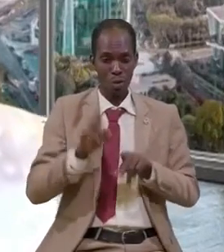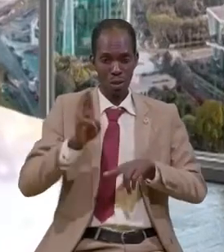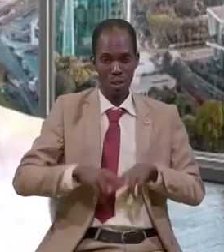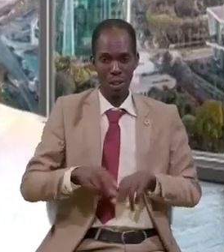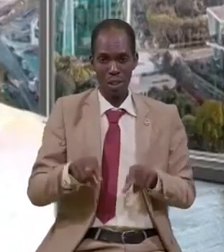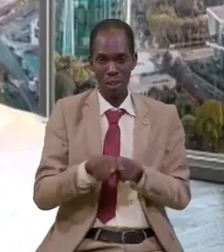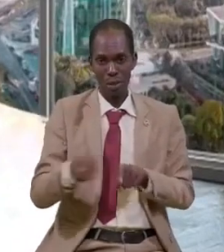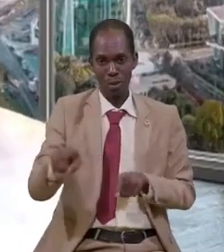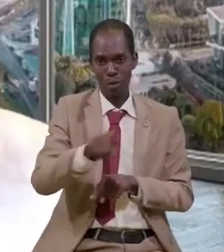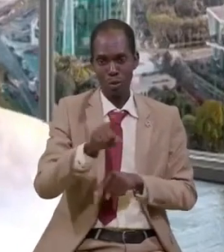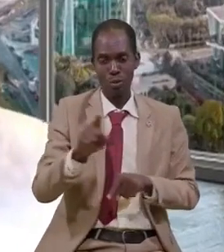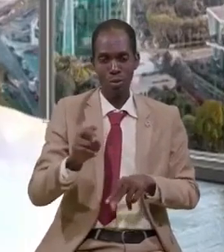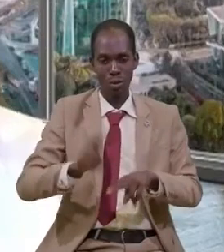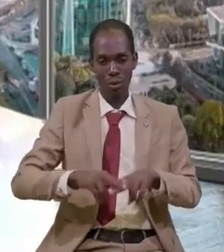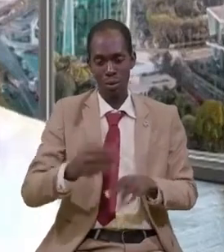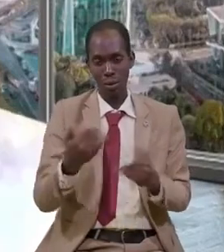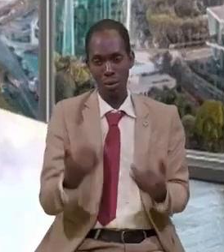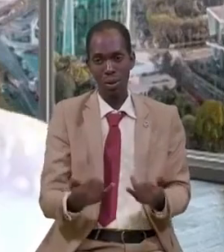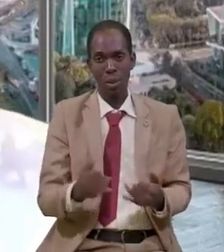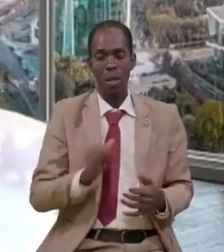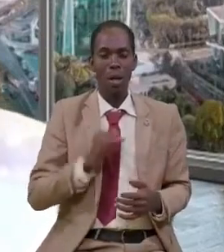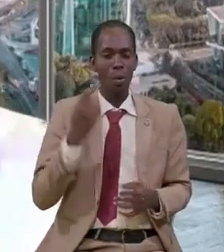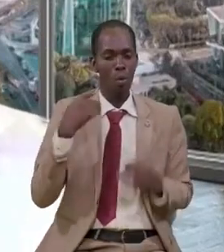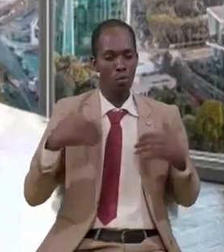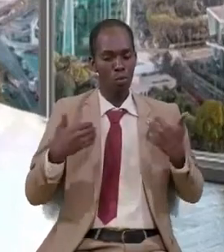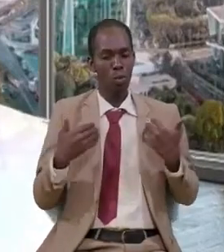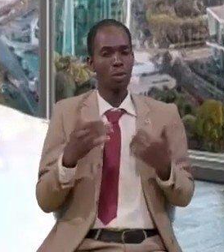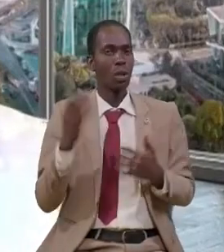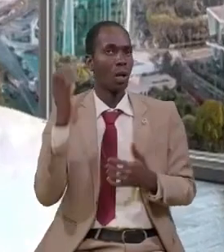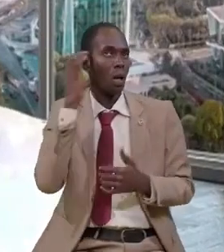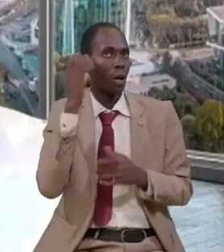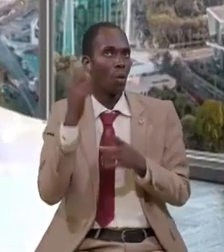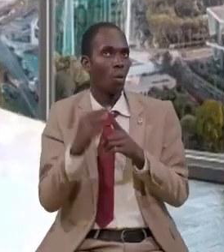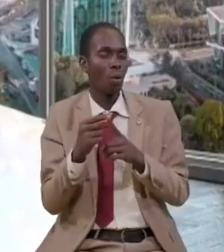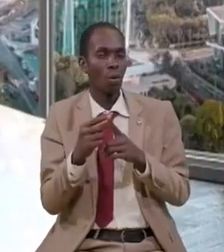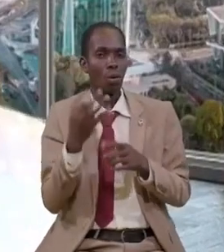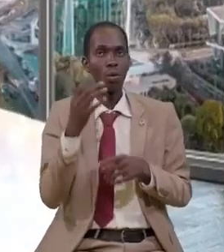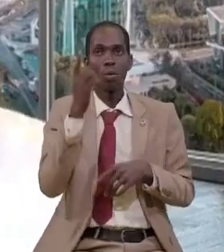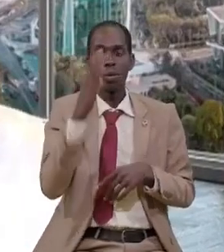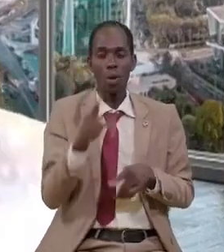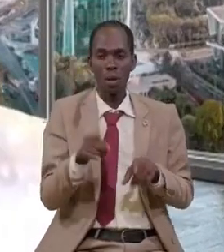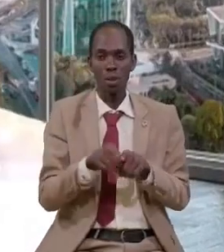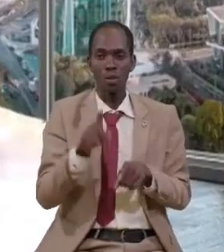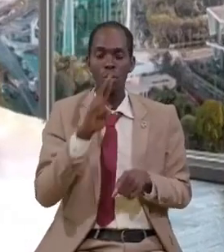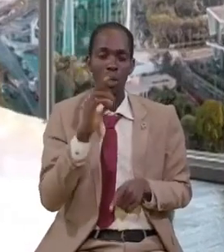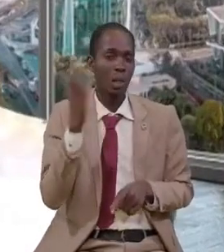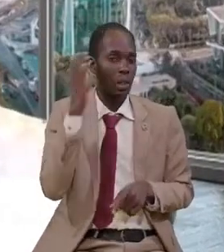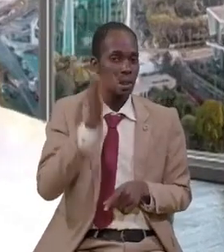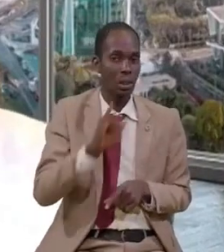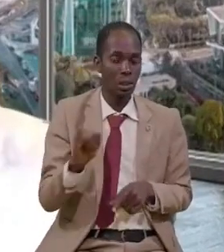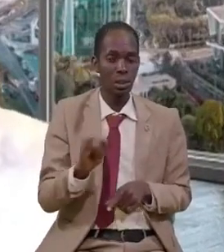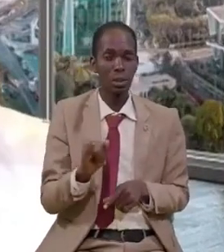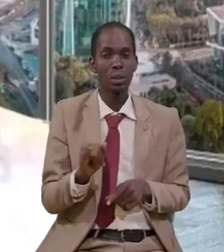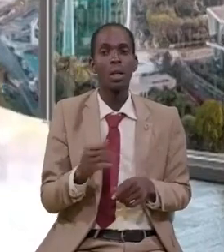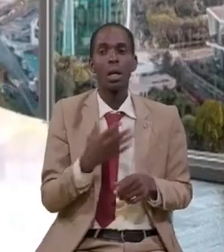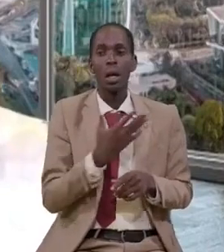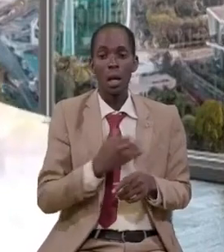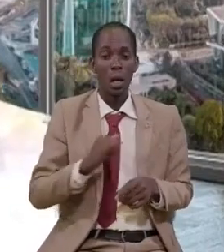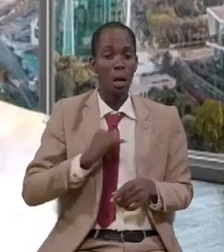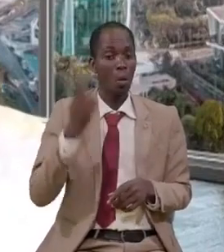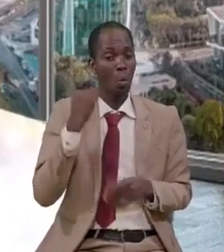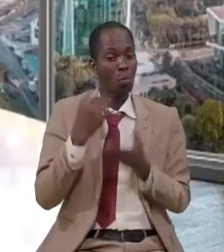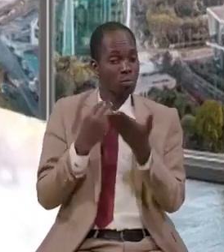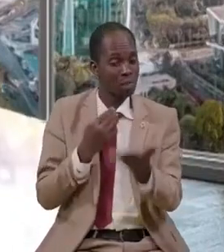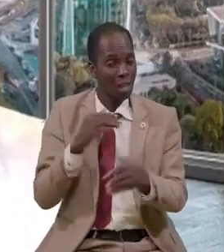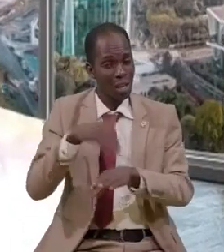young. I heard the word, just like you're hearing it. And honestly, I was dead. I didn't even know what I was doing. I